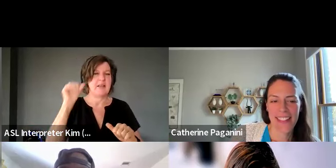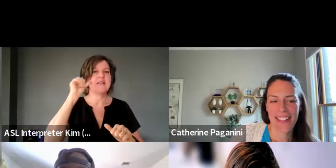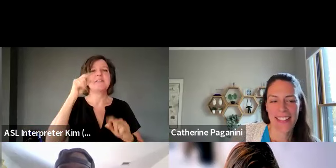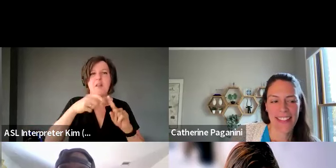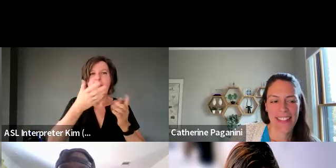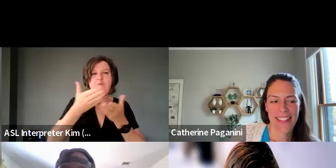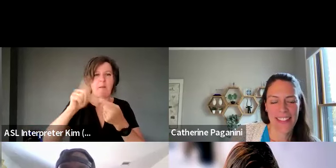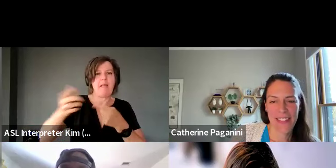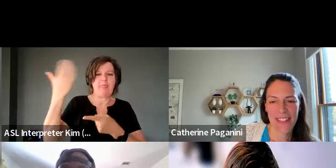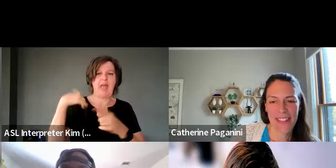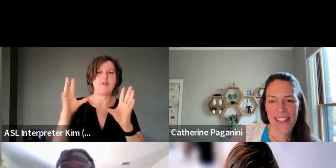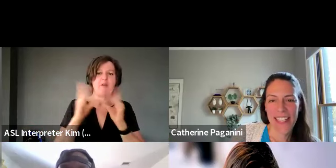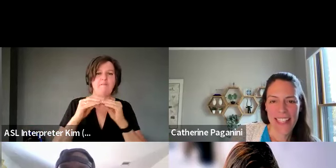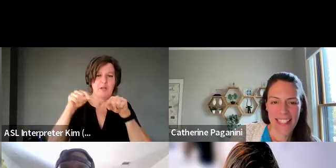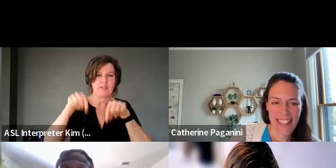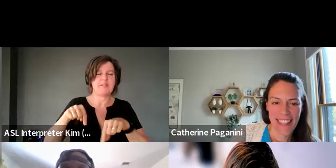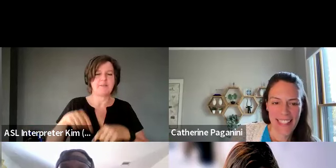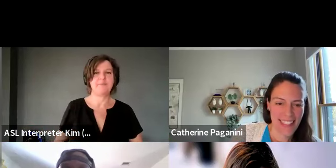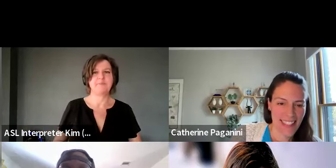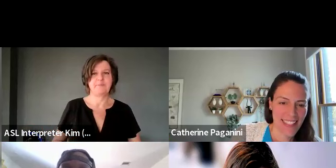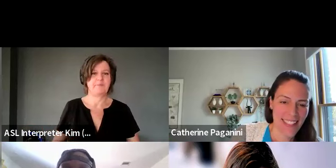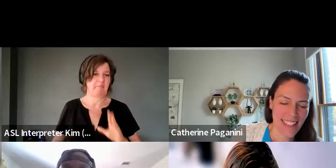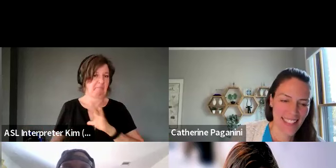JupCon. Very nice.